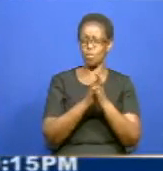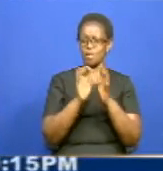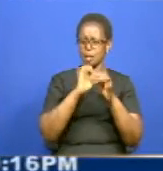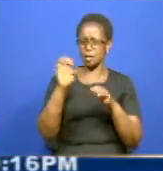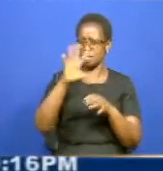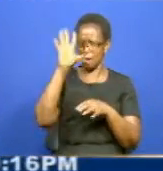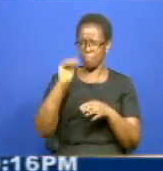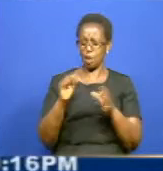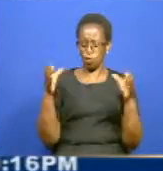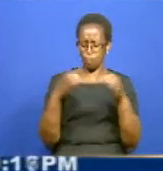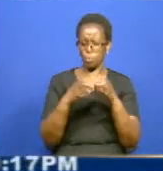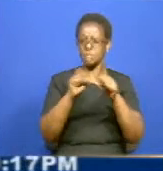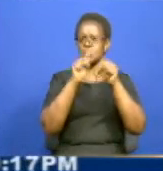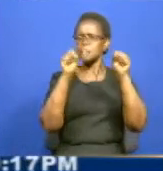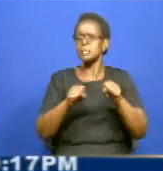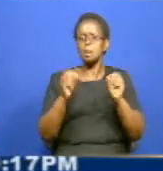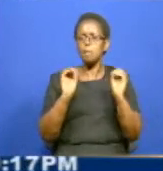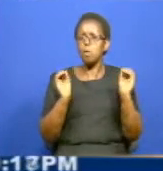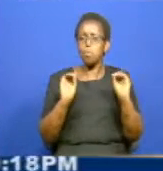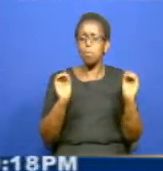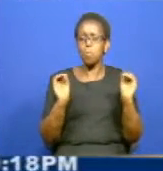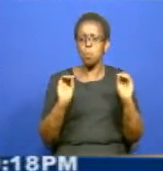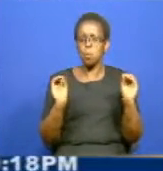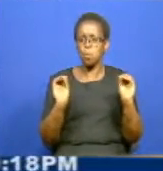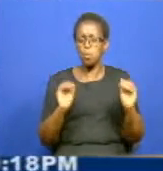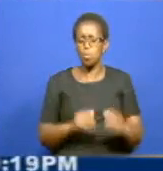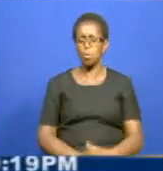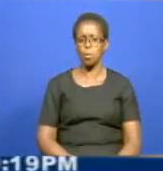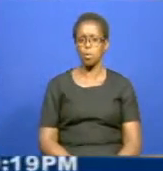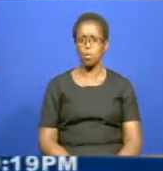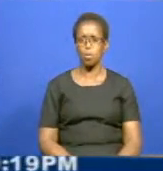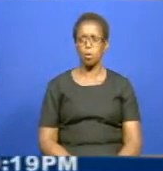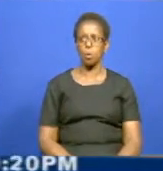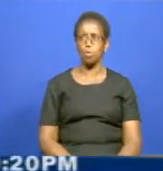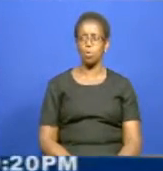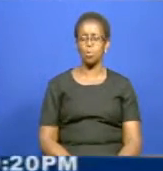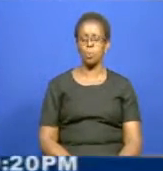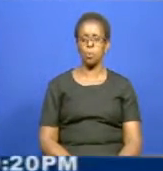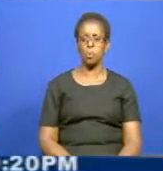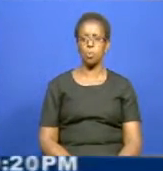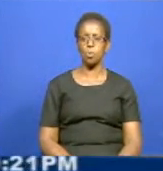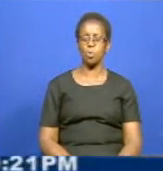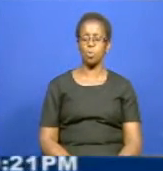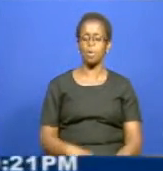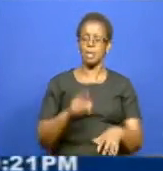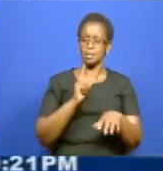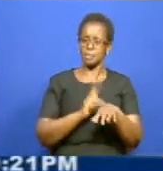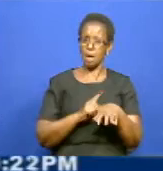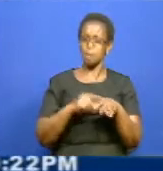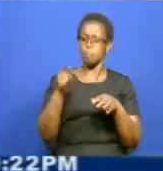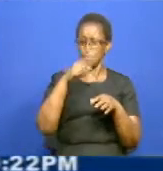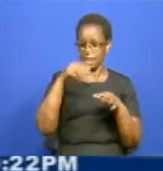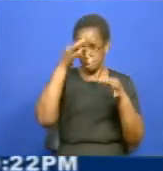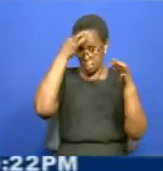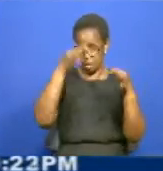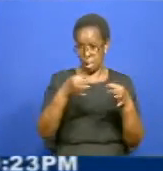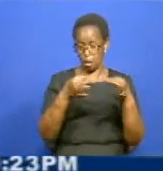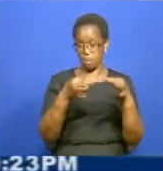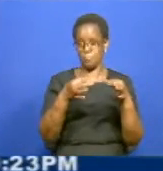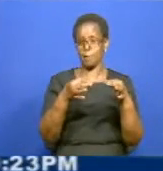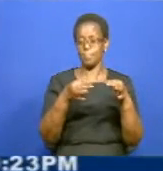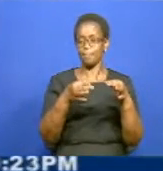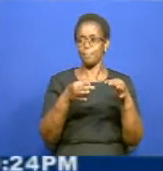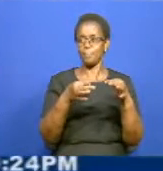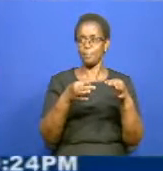communities' systems. One would have thought, Mr. Speaker, that when we decided to